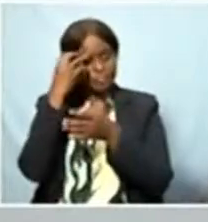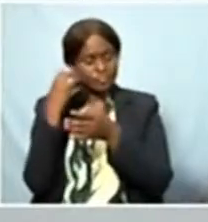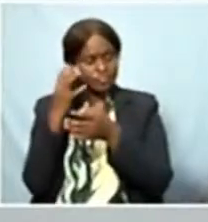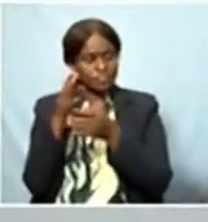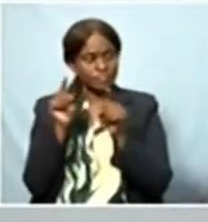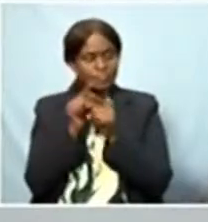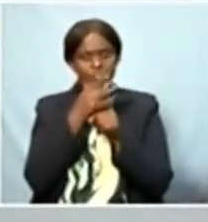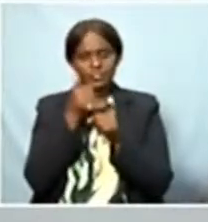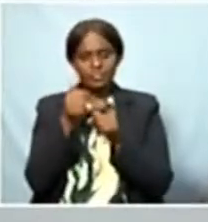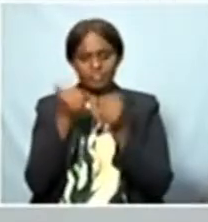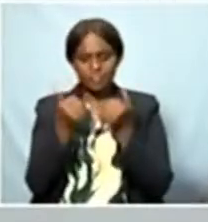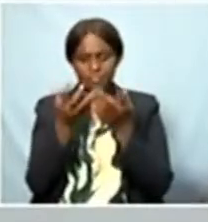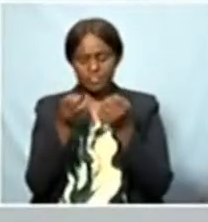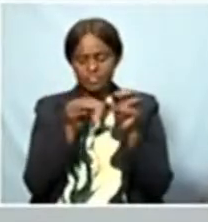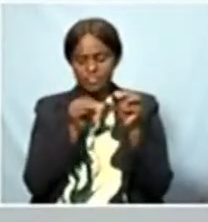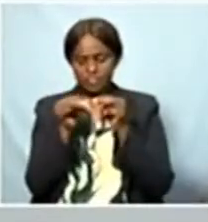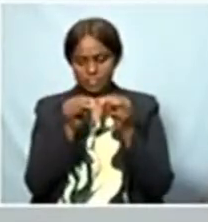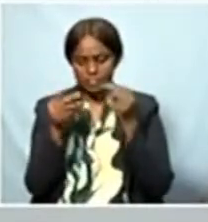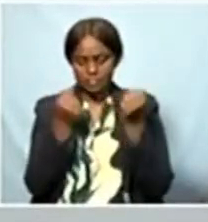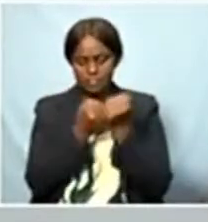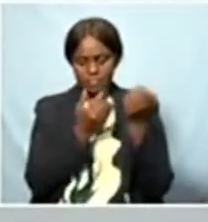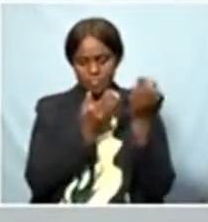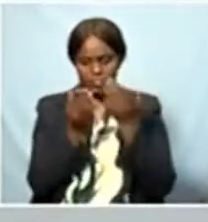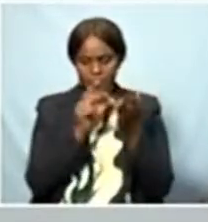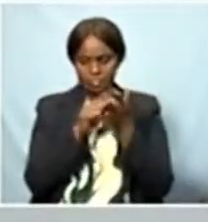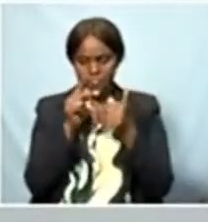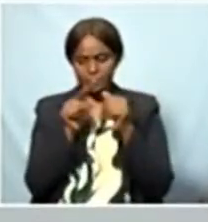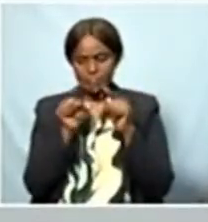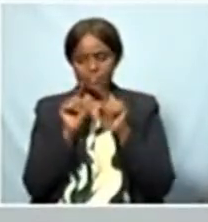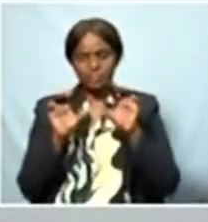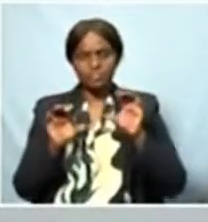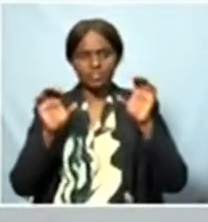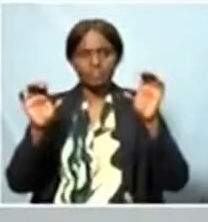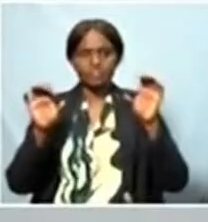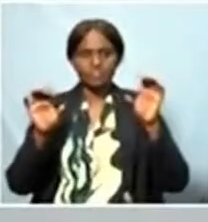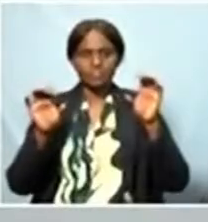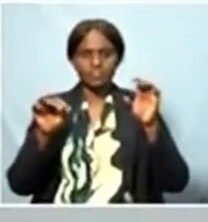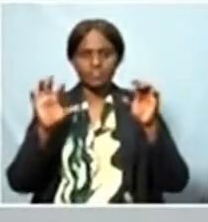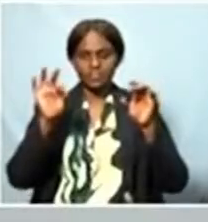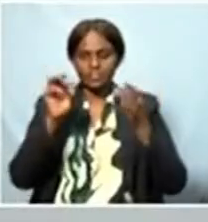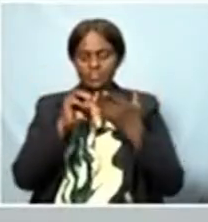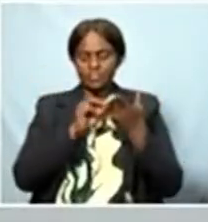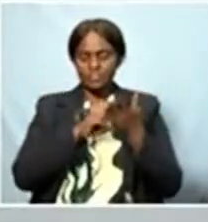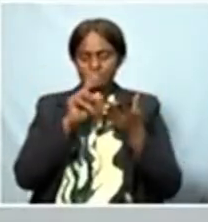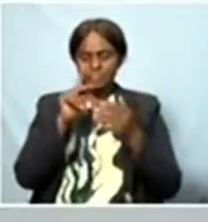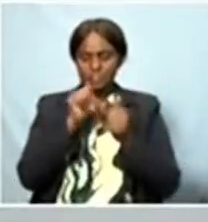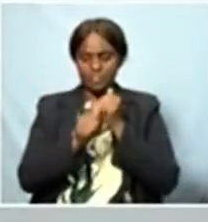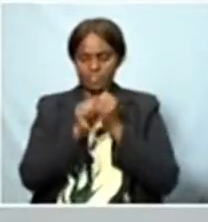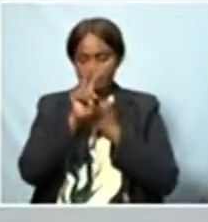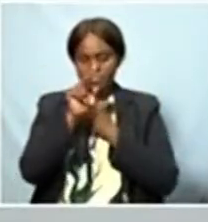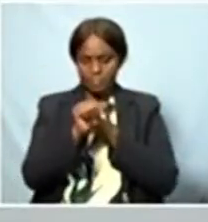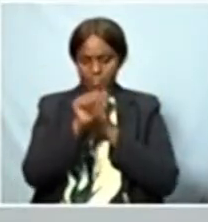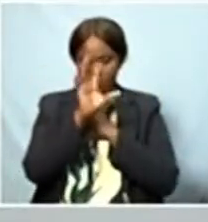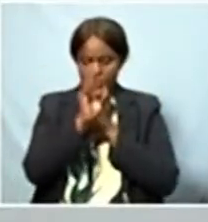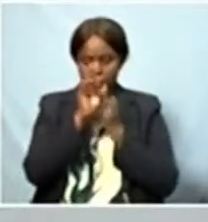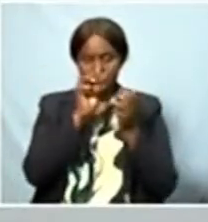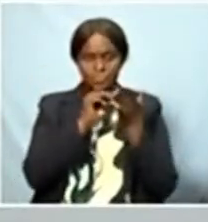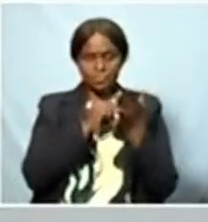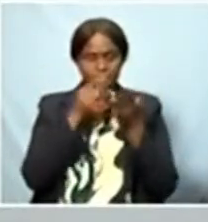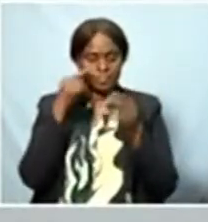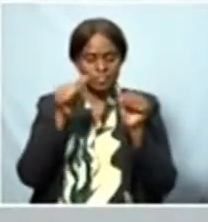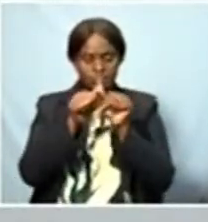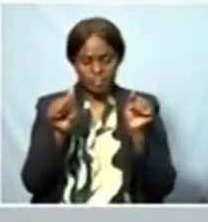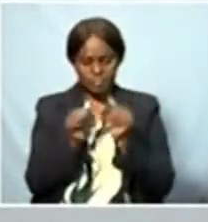The Commission notes that the Management and Support Services Program has been allocated 2.9 million kwacha, of which 2.7 million kwacha is for